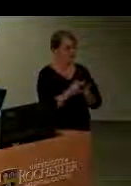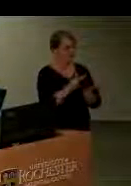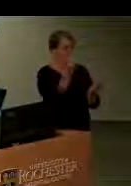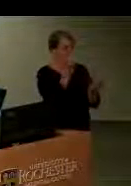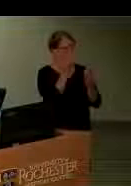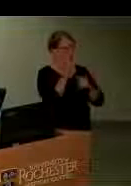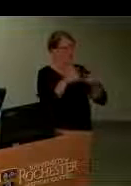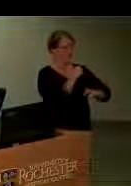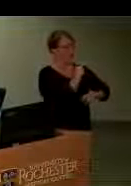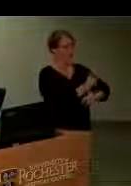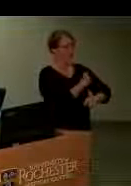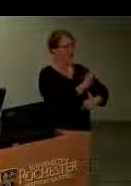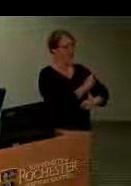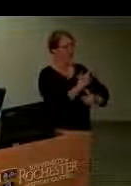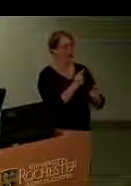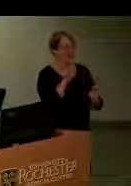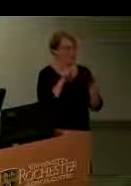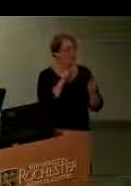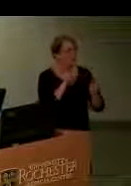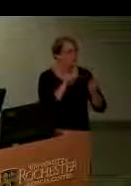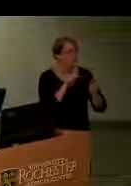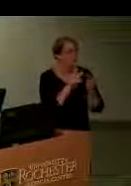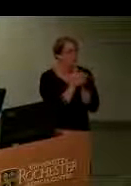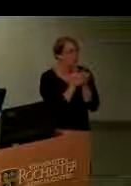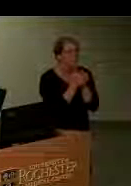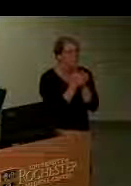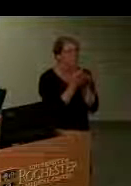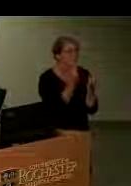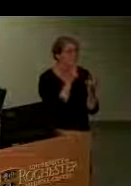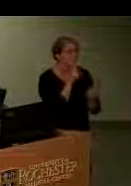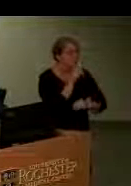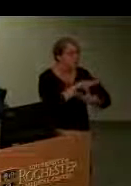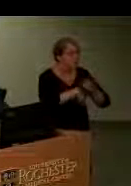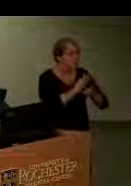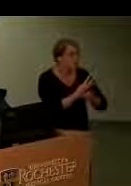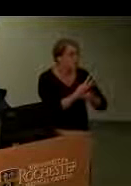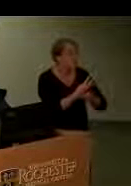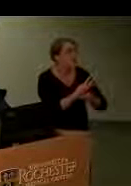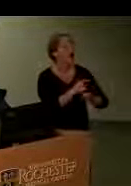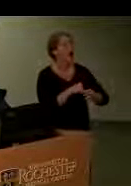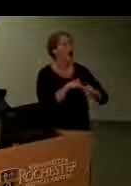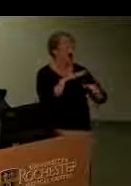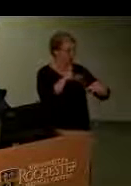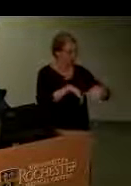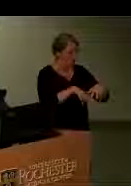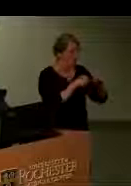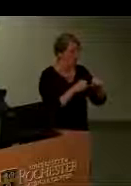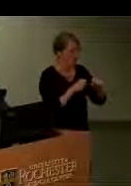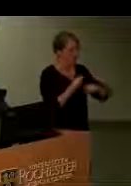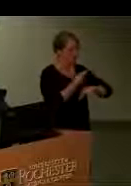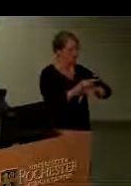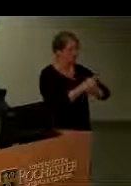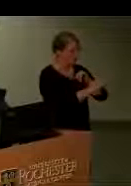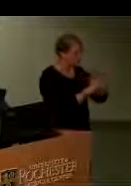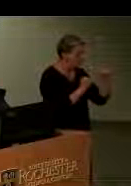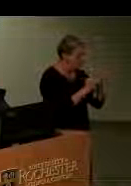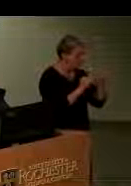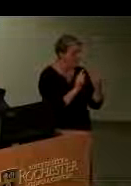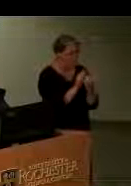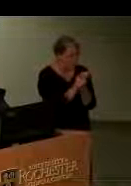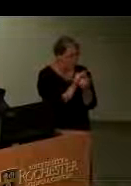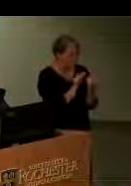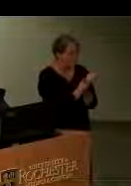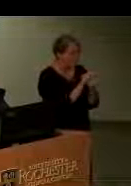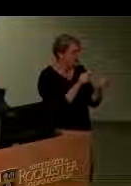Strong was what I was looking for, but I wanted to see whether it was real. And I spent the day, I interviewed, I met with the residents. Mostly I met